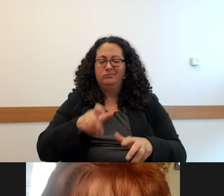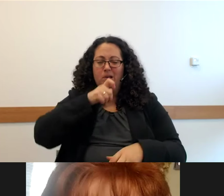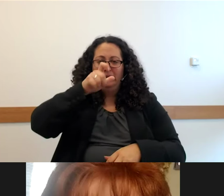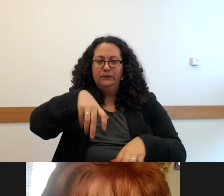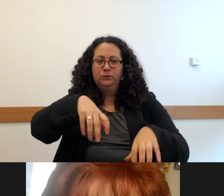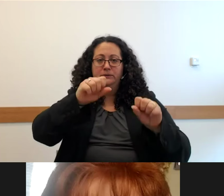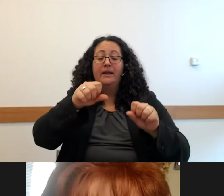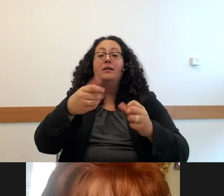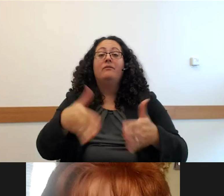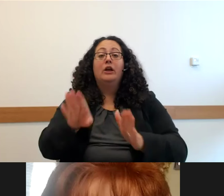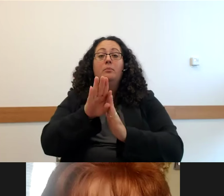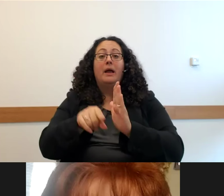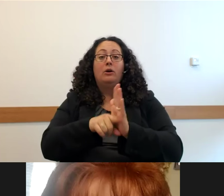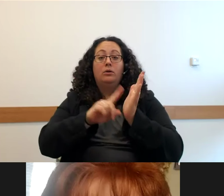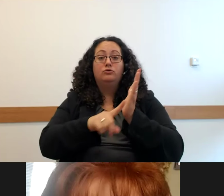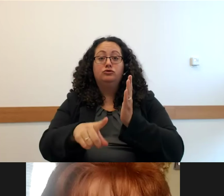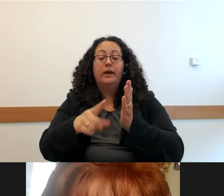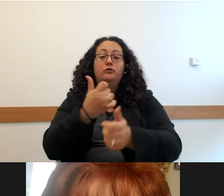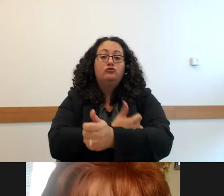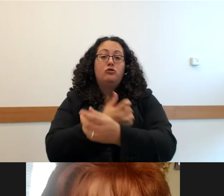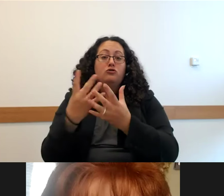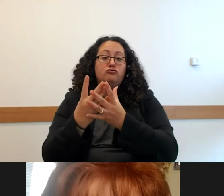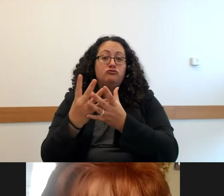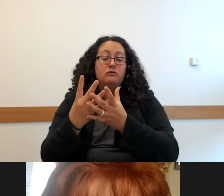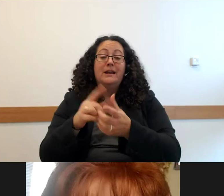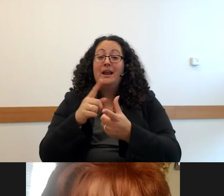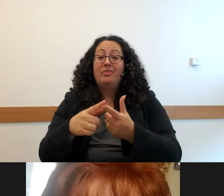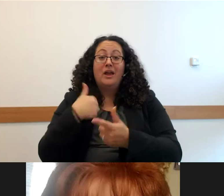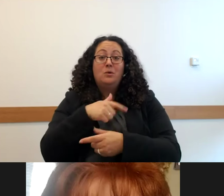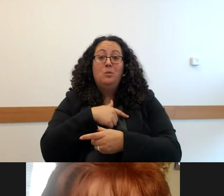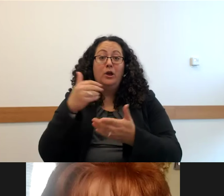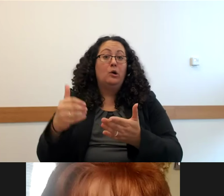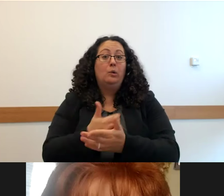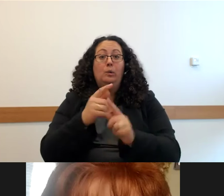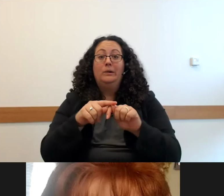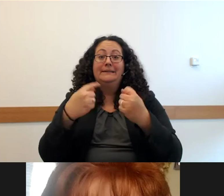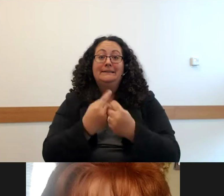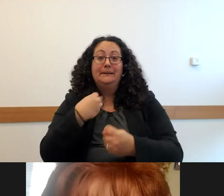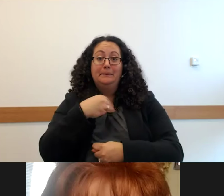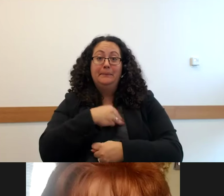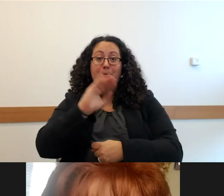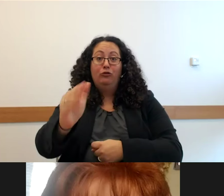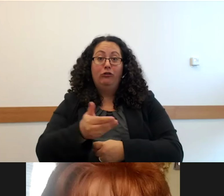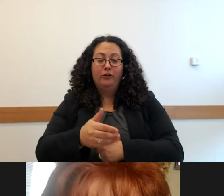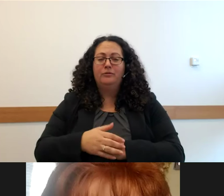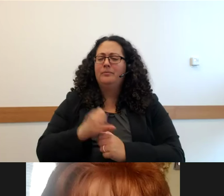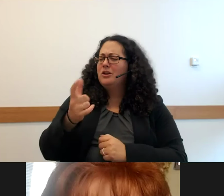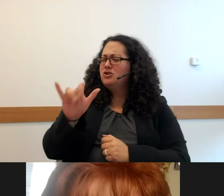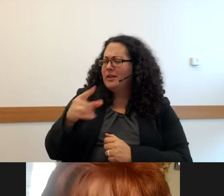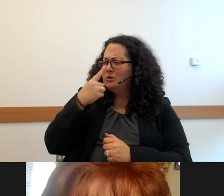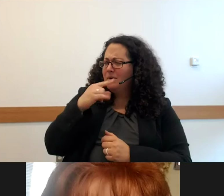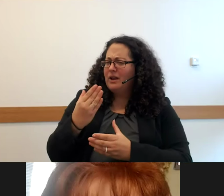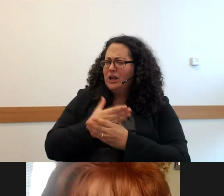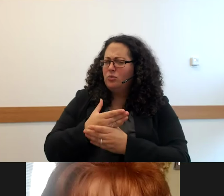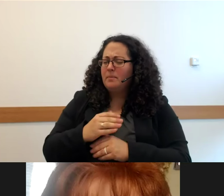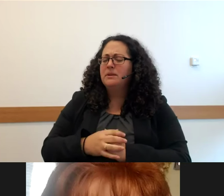Candidate completes a background check, drug screening, and we get a brand new team member. And can I interrupt you just for a